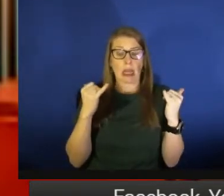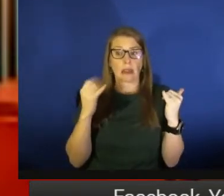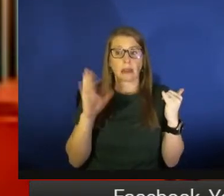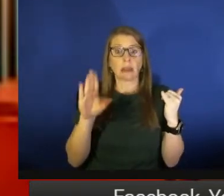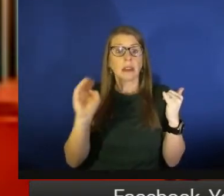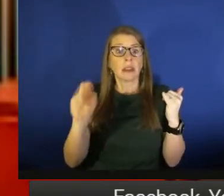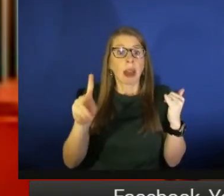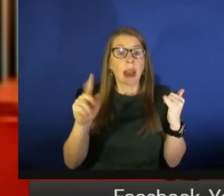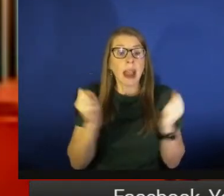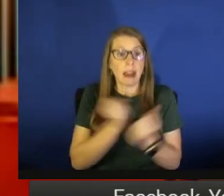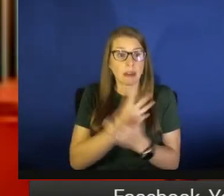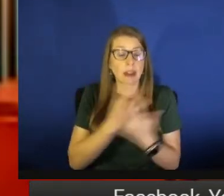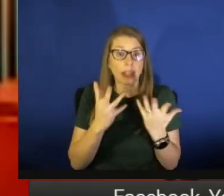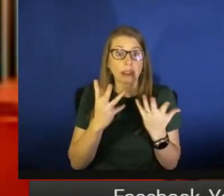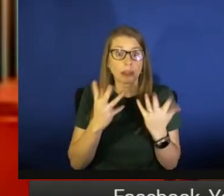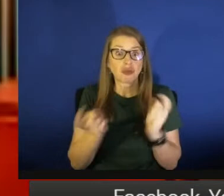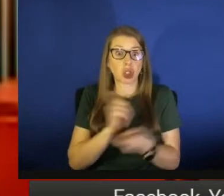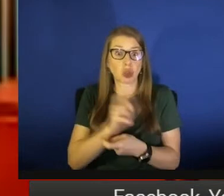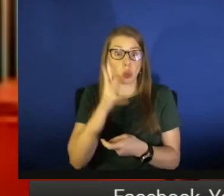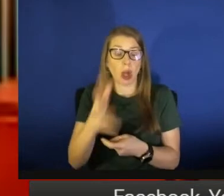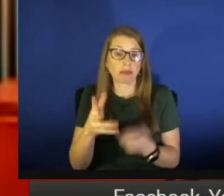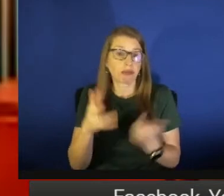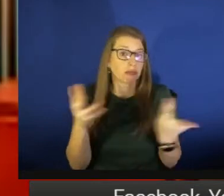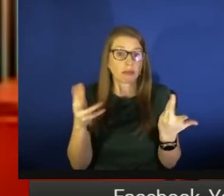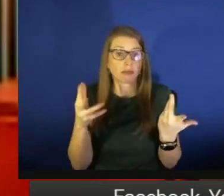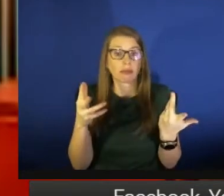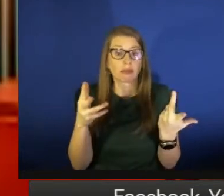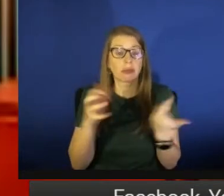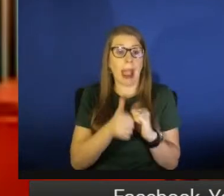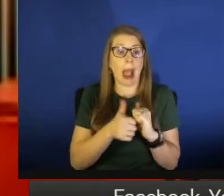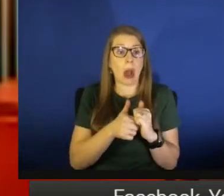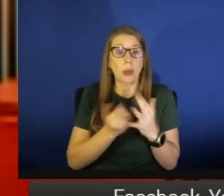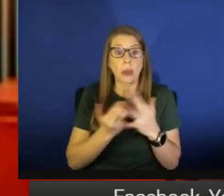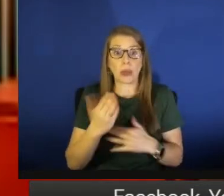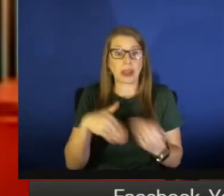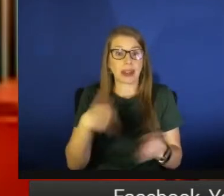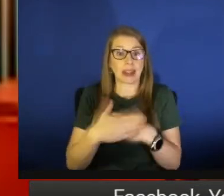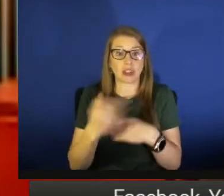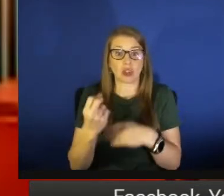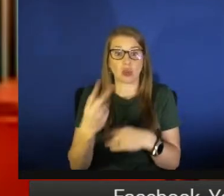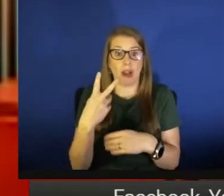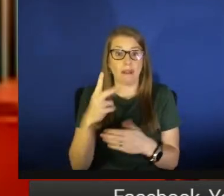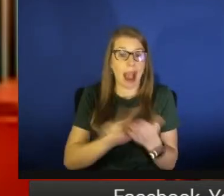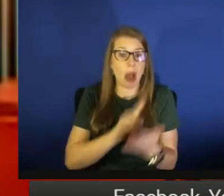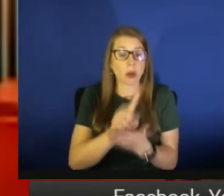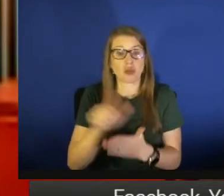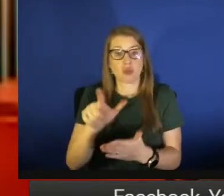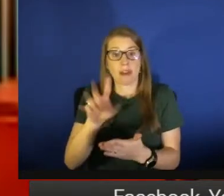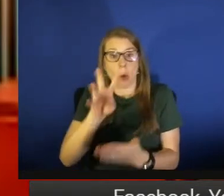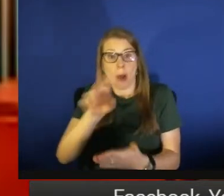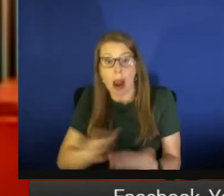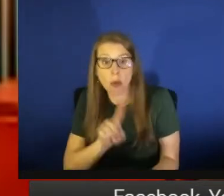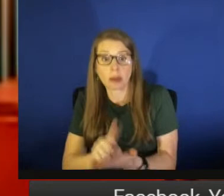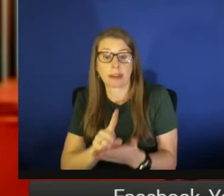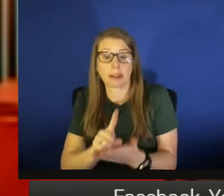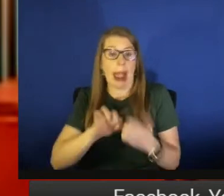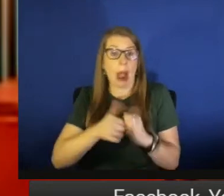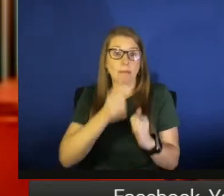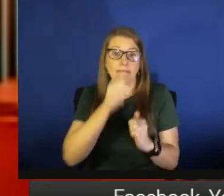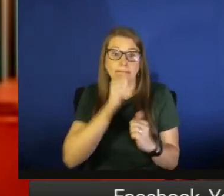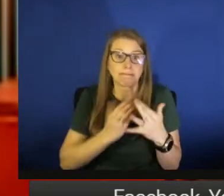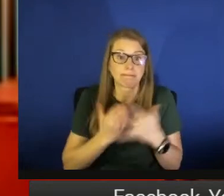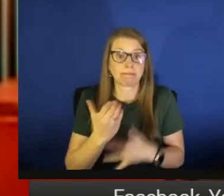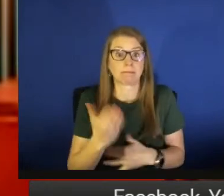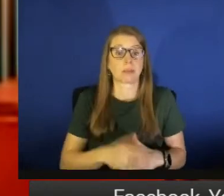okay, everything's about to change. How are we going to get through the next 12 hours, 24 hours? And then